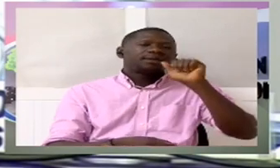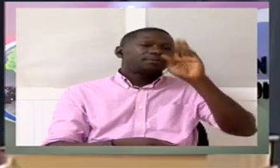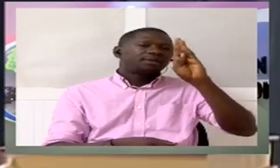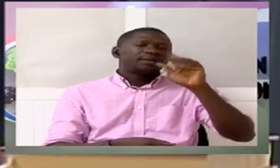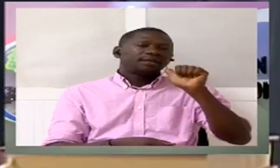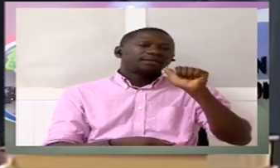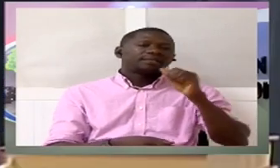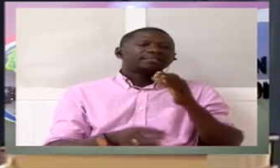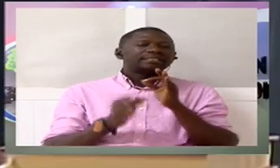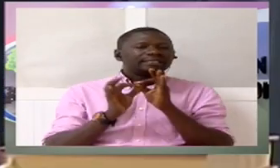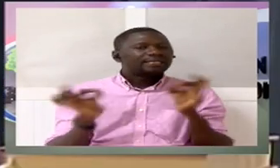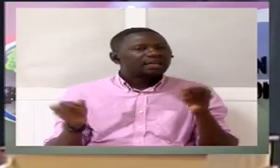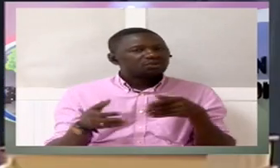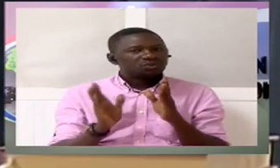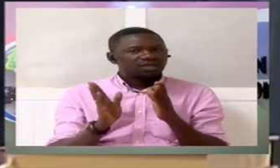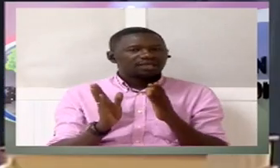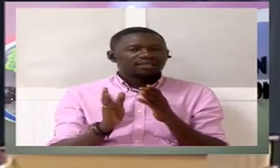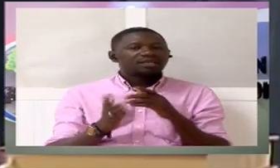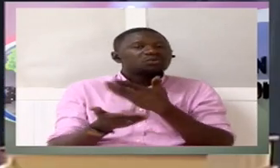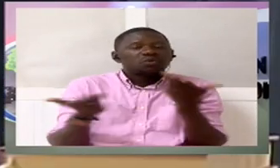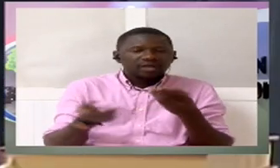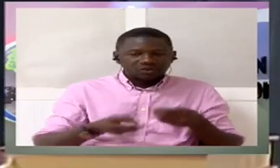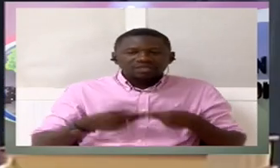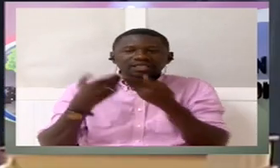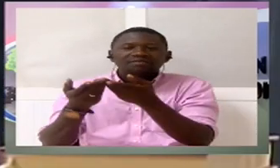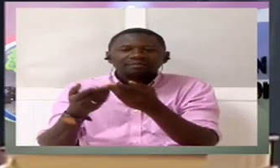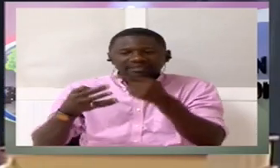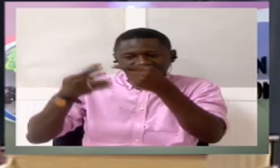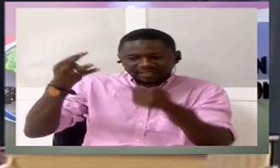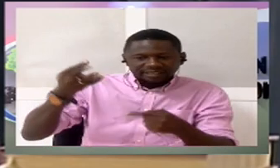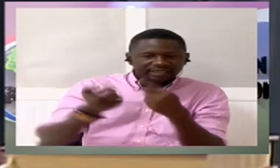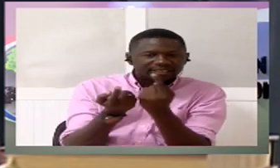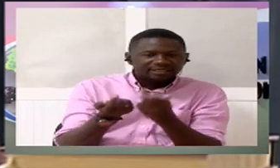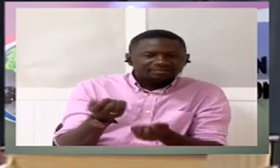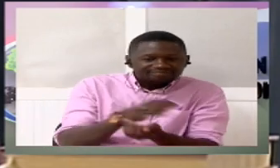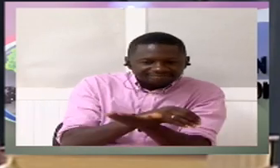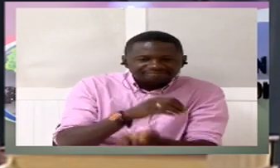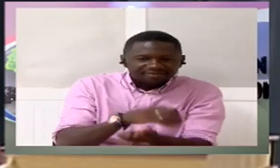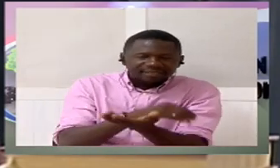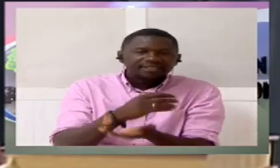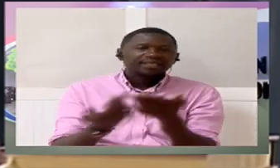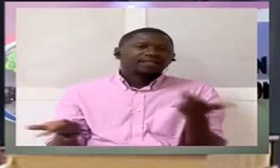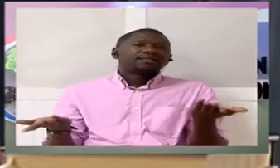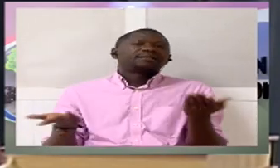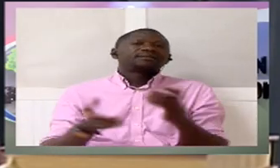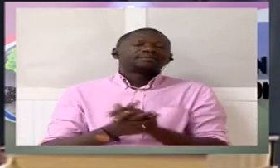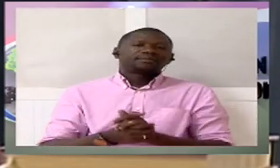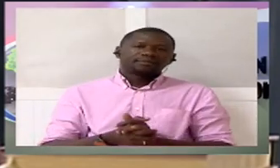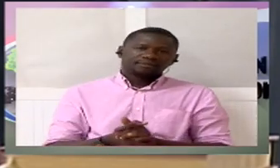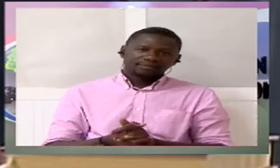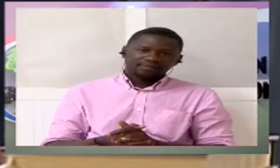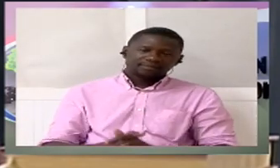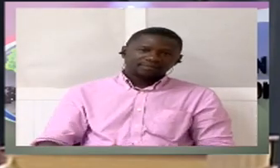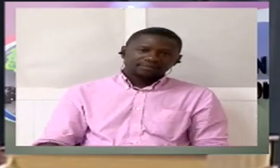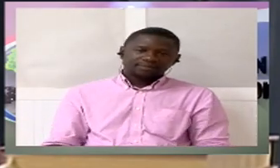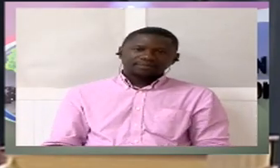Madam Ekanyina Fonyenko, Ika David Koli Dukule, Brunyin Kamala, Asikulu Tamandi Baba La